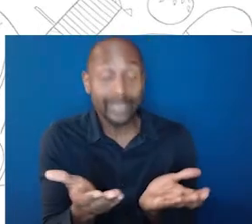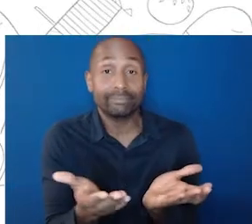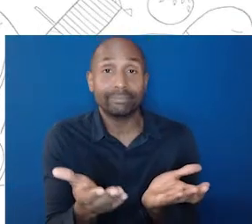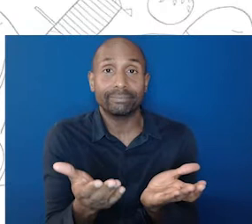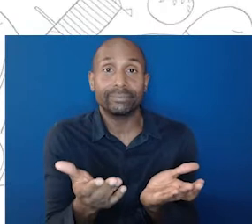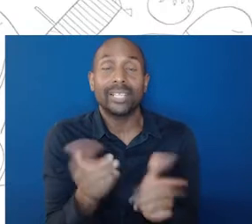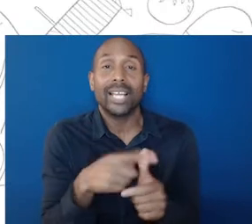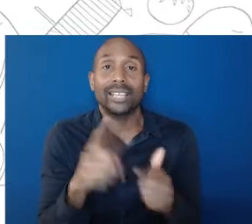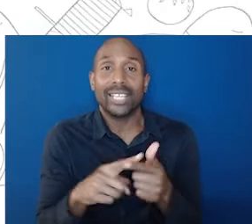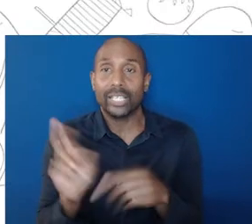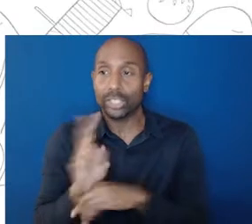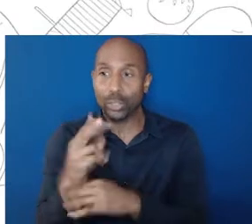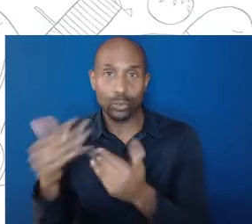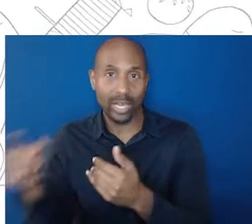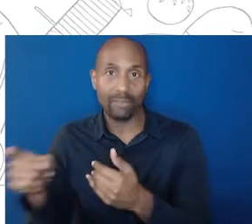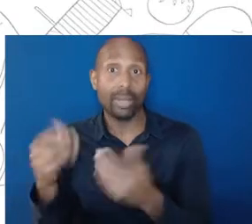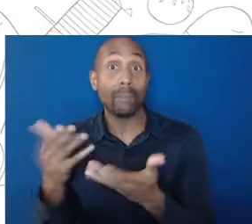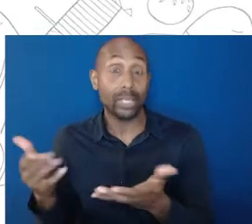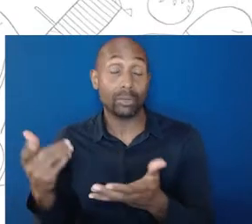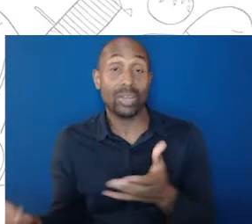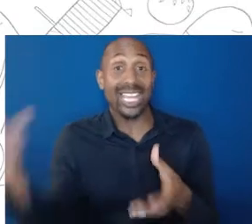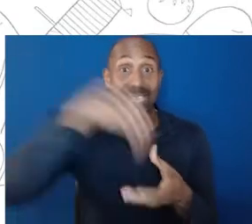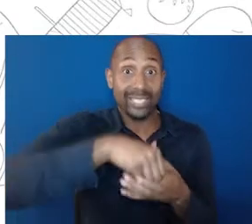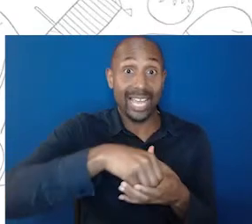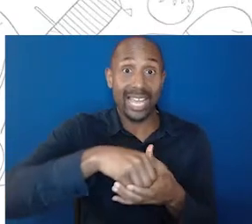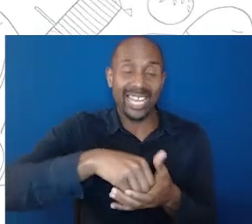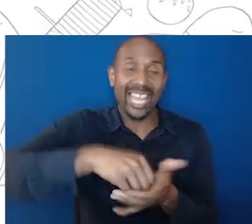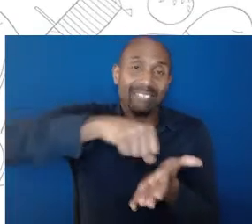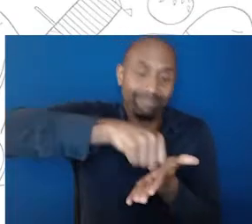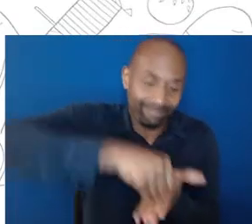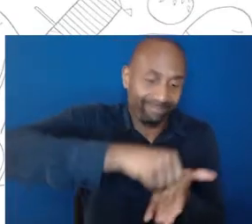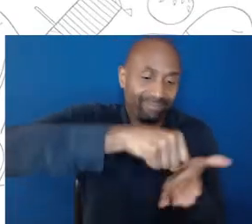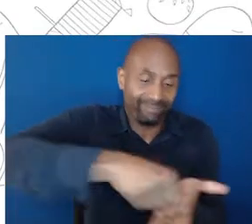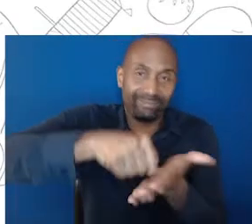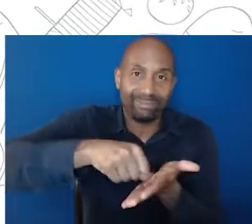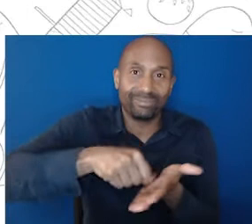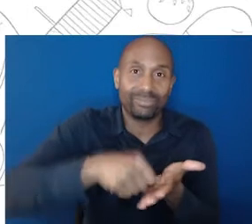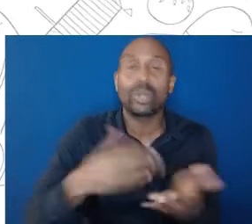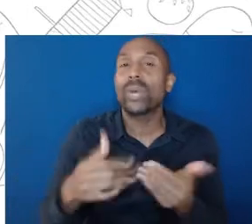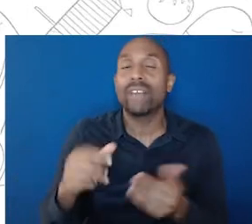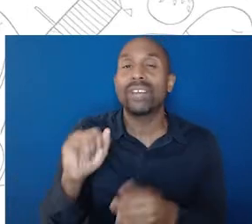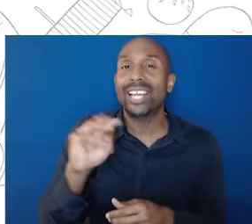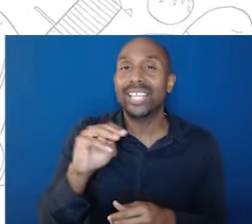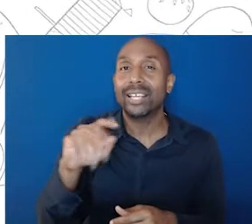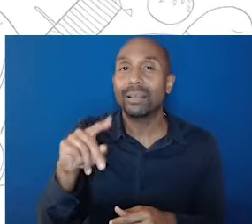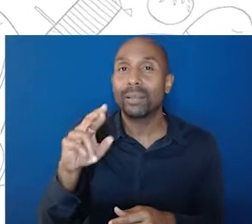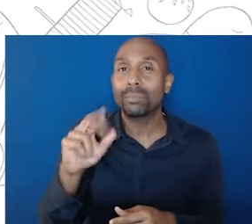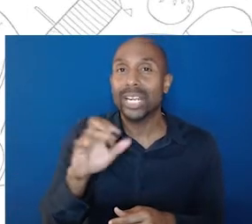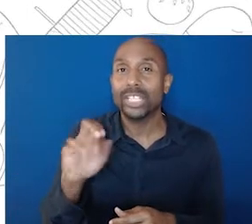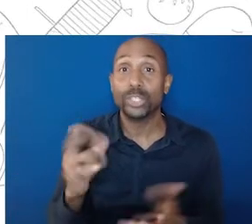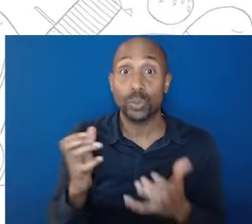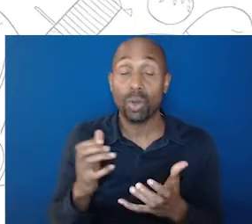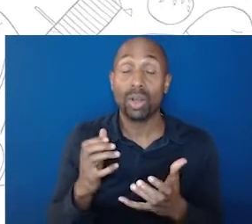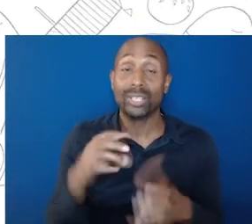within the fish itself. And then you put the two pieces together and you make the impression, either you draw it in, but what I have seen